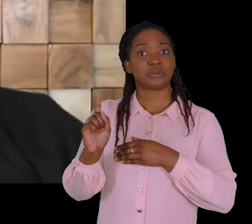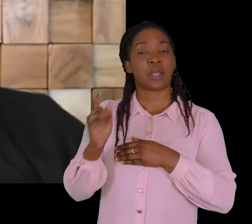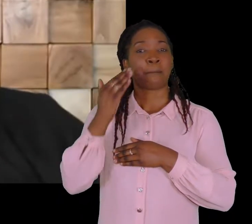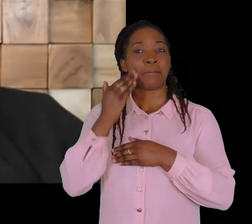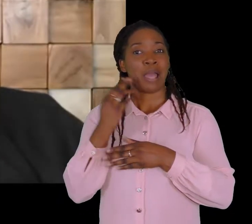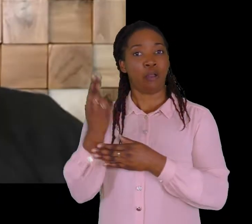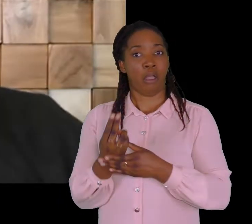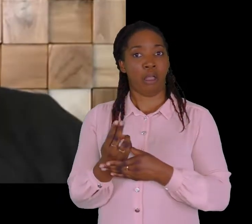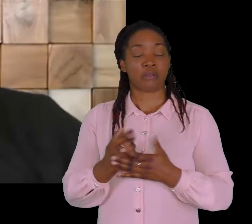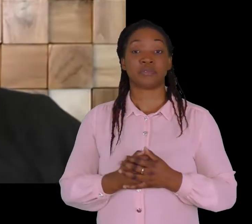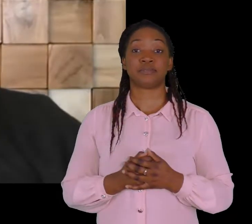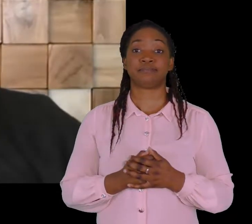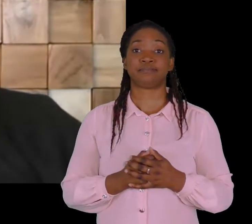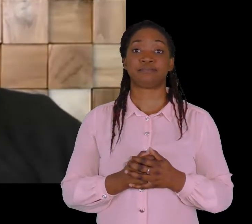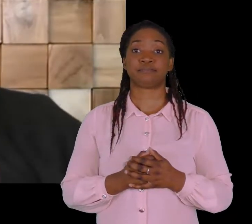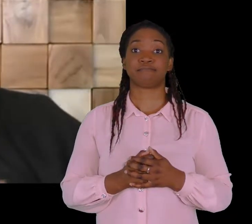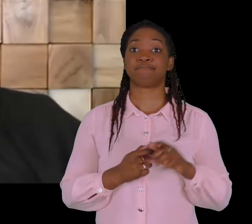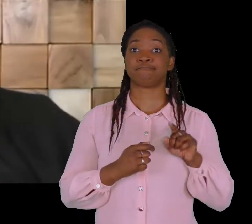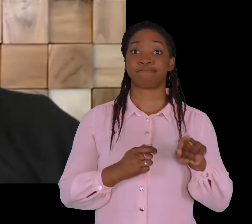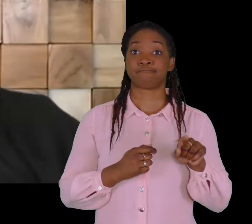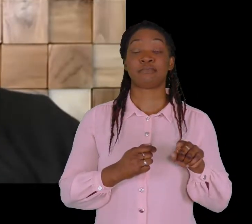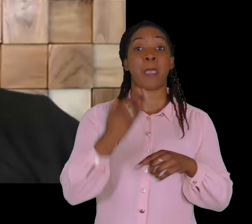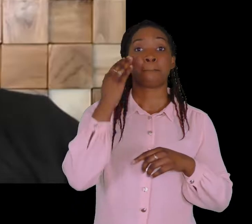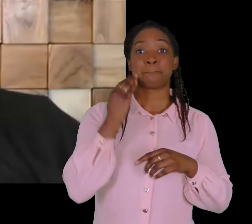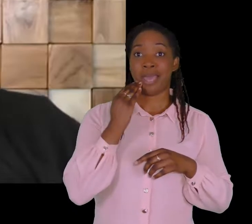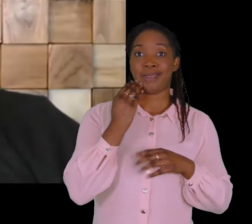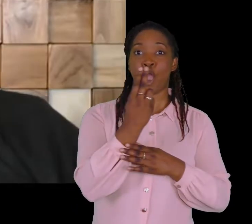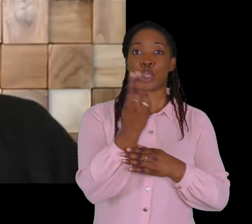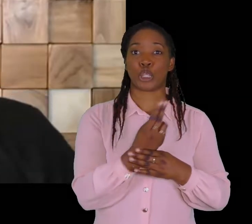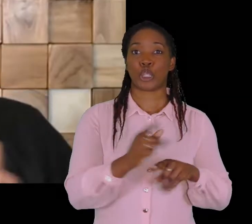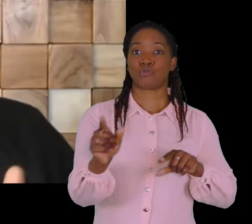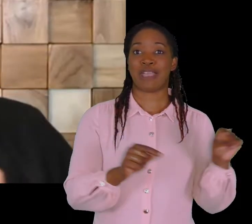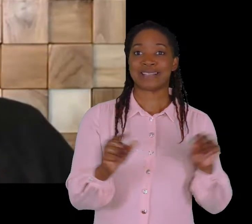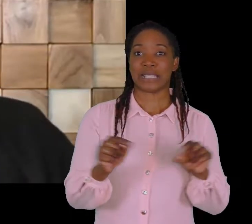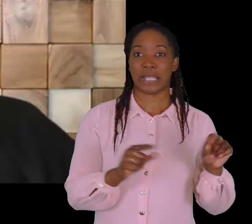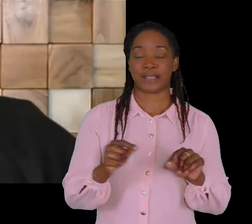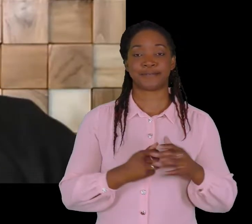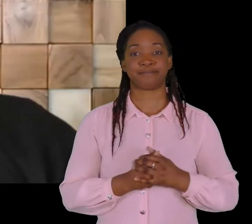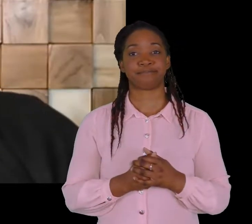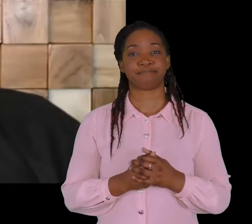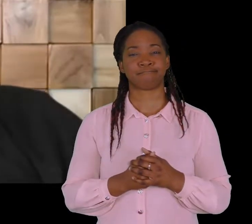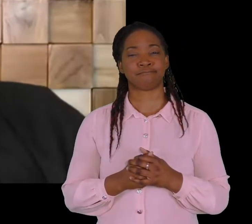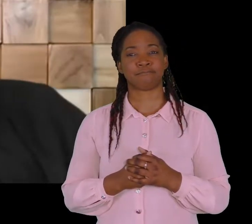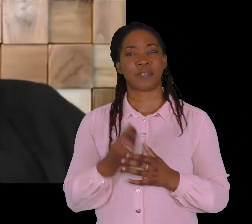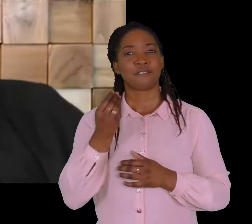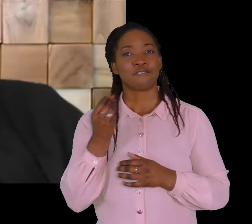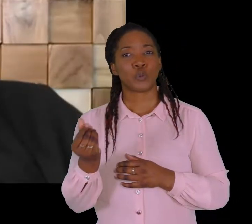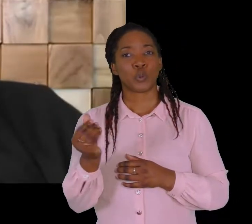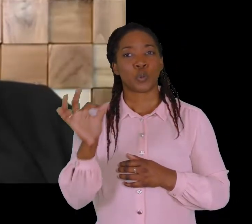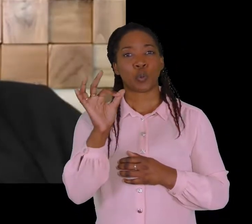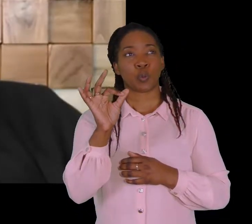know as Black art, but also the subject of this series and the project, Black curating. So I'd like to